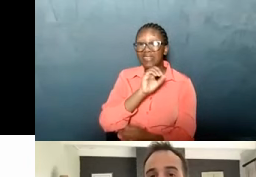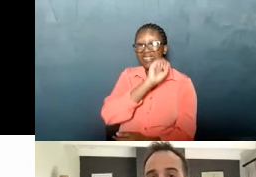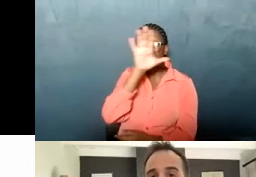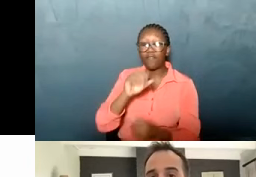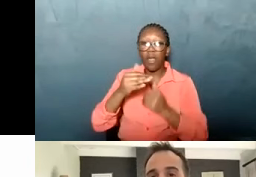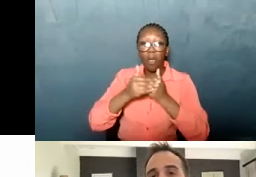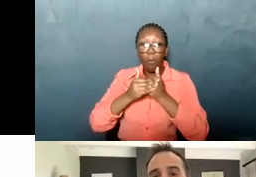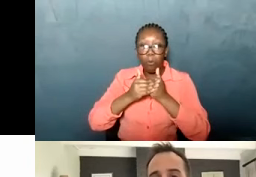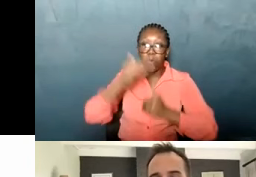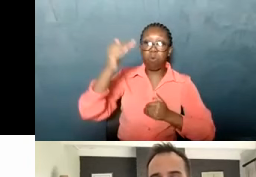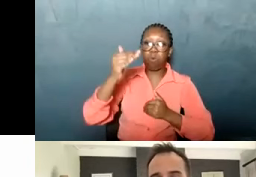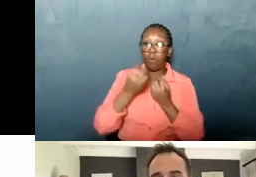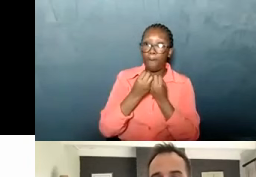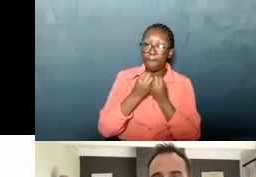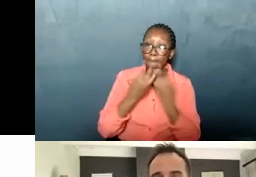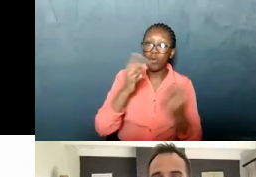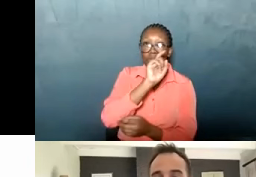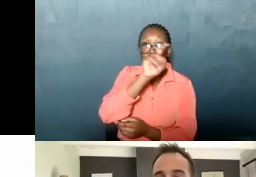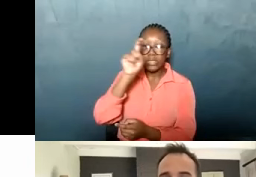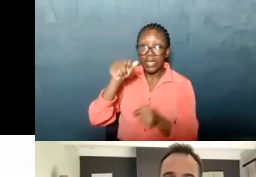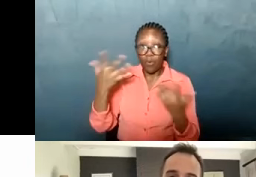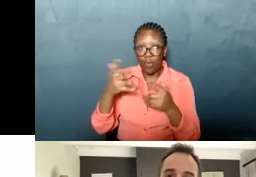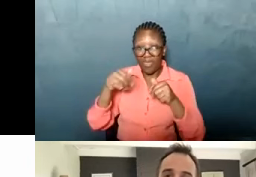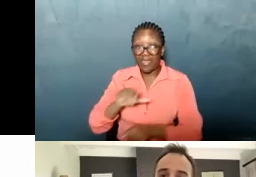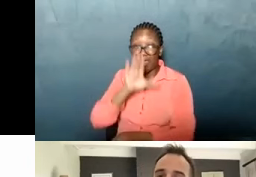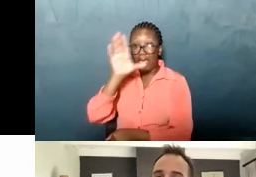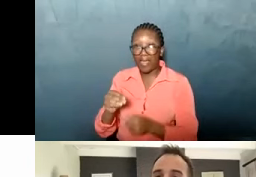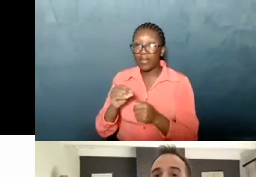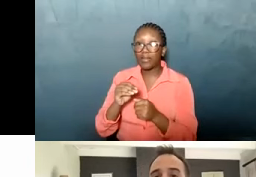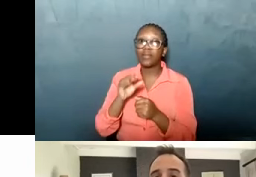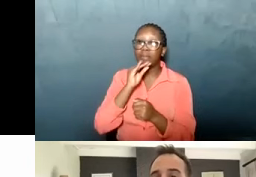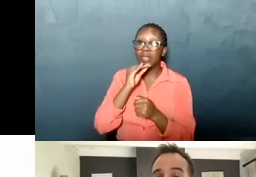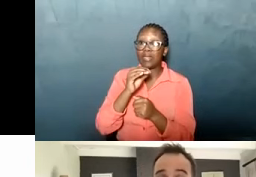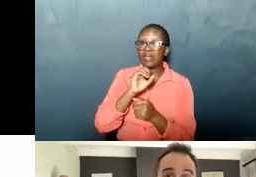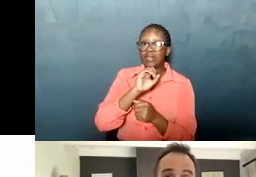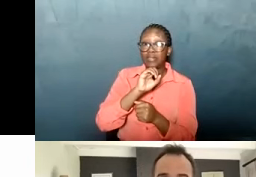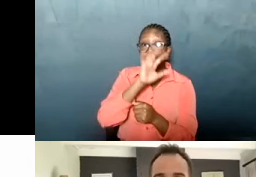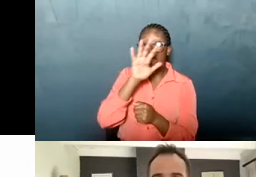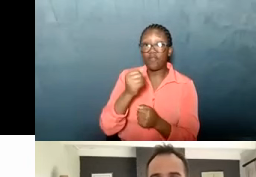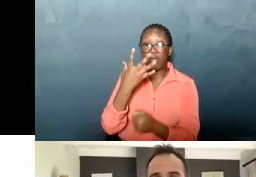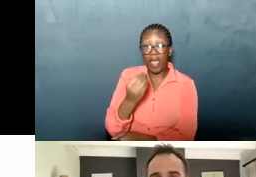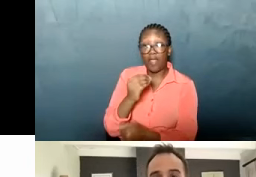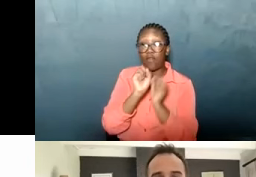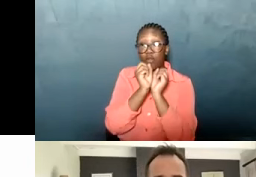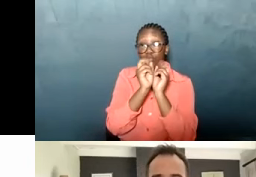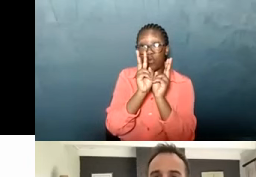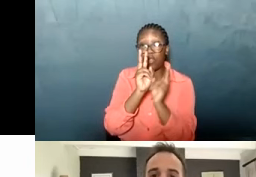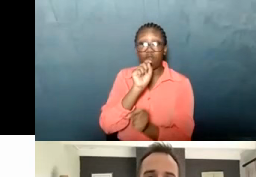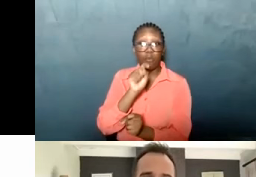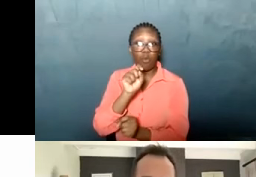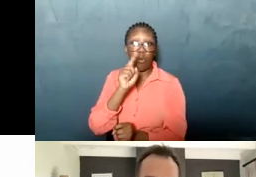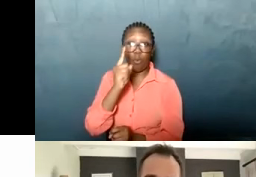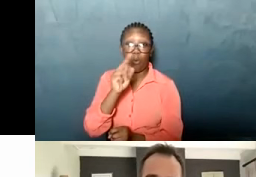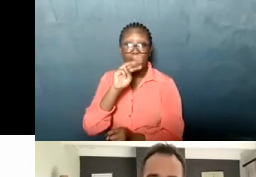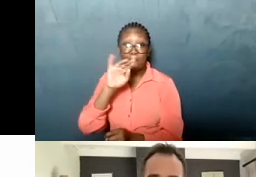most other countries in Africa. There is an estimated 12.1 million South Africans who have some form